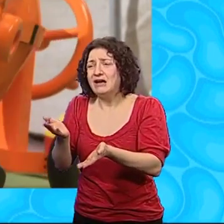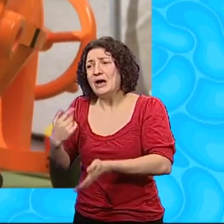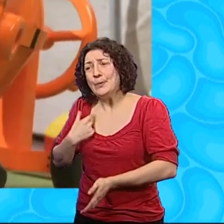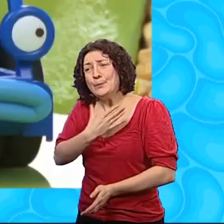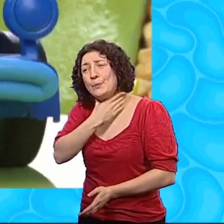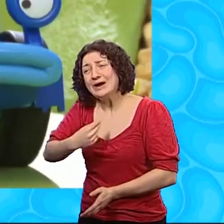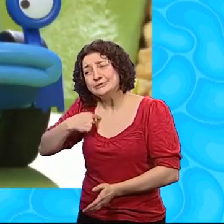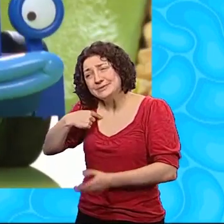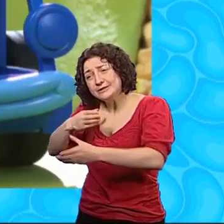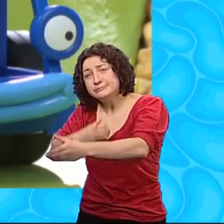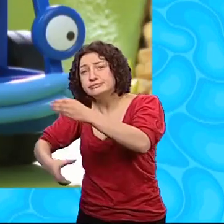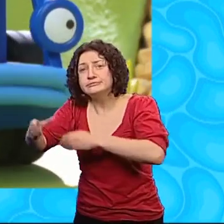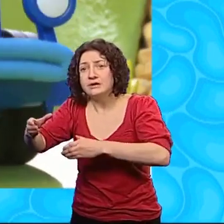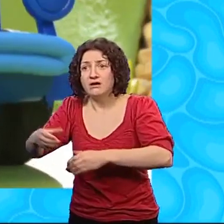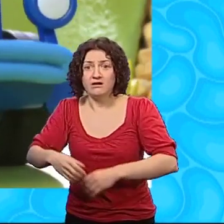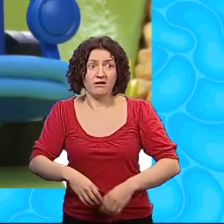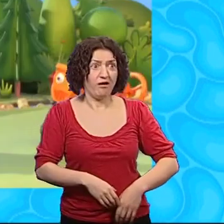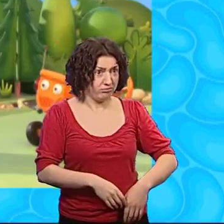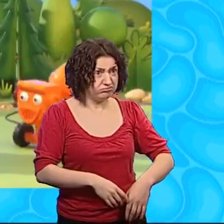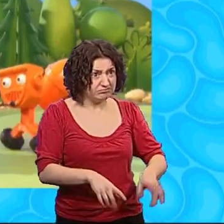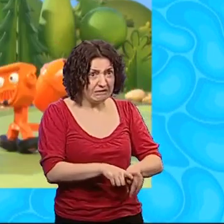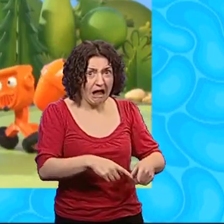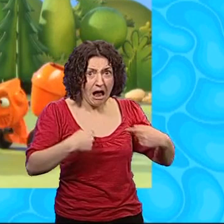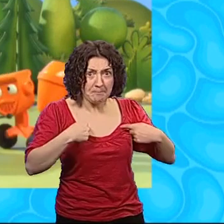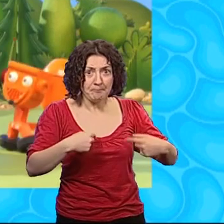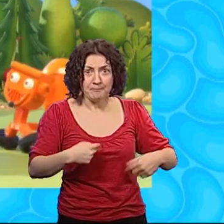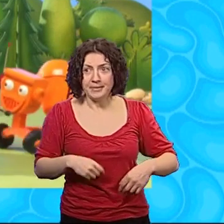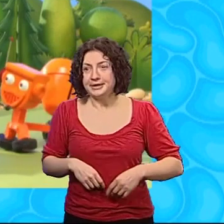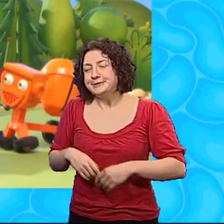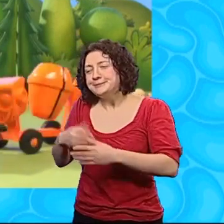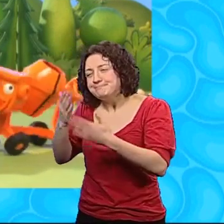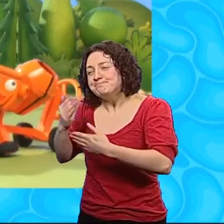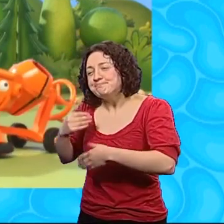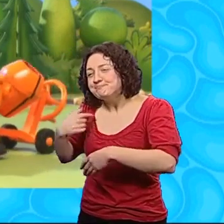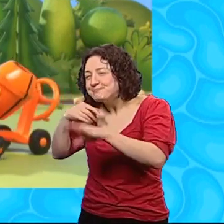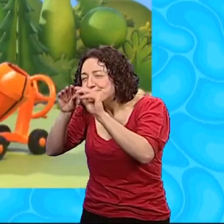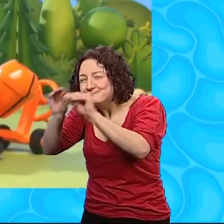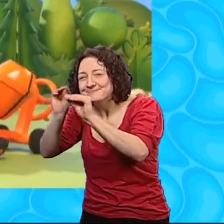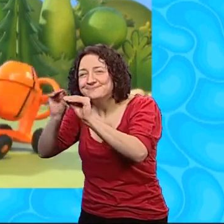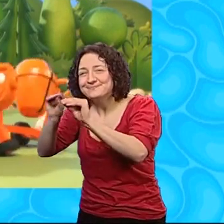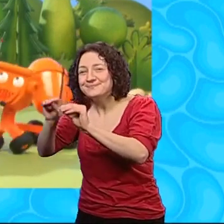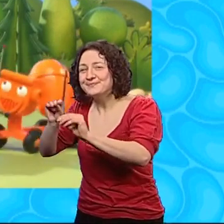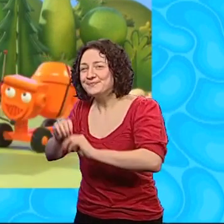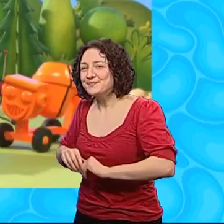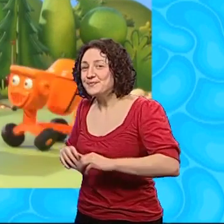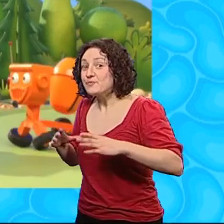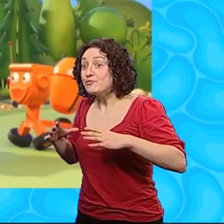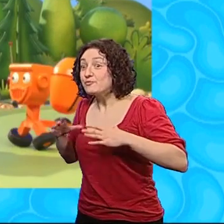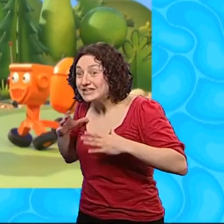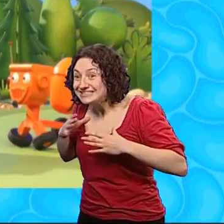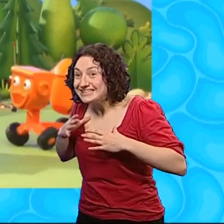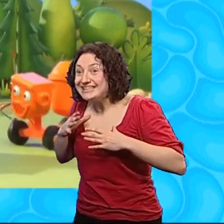the star. Oh, yeah, so do I. Come on, I'll count you in. A one and a two. Off to